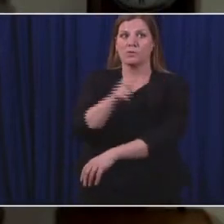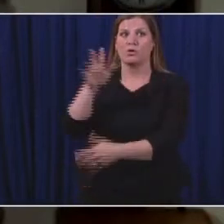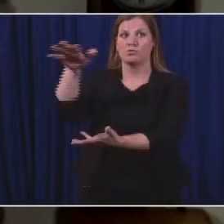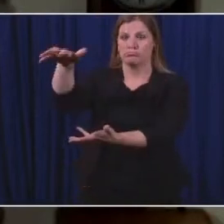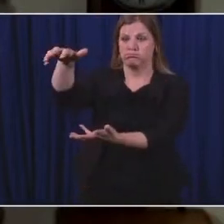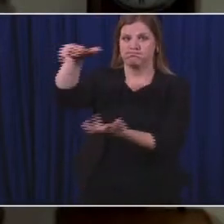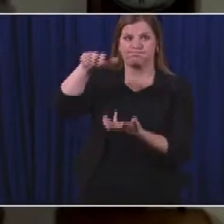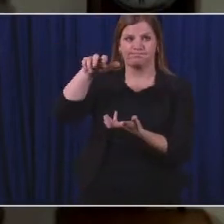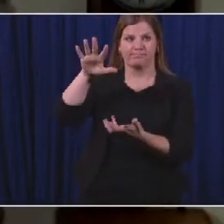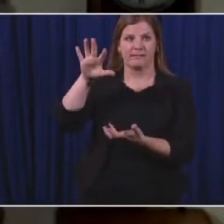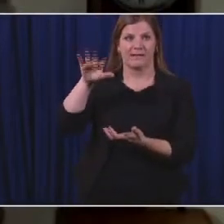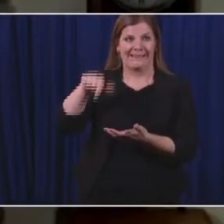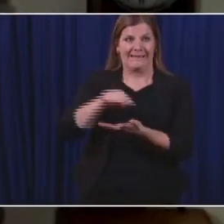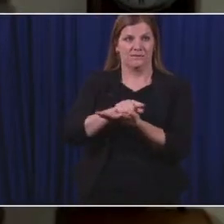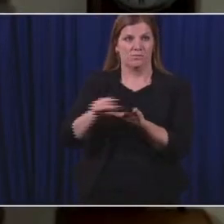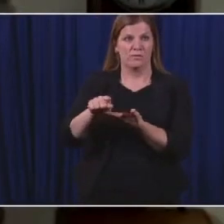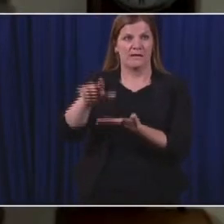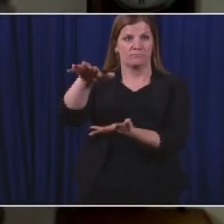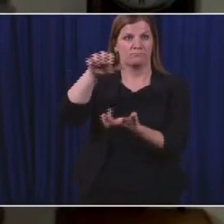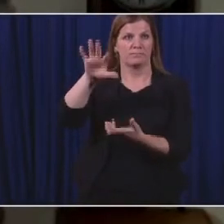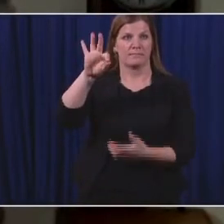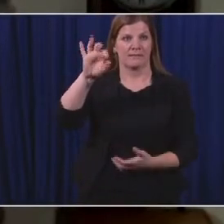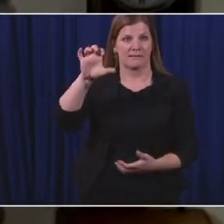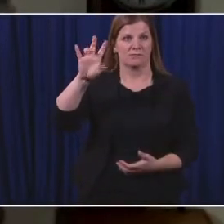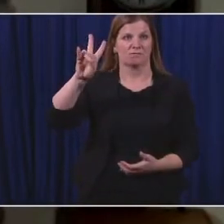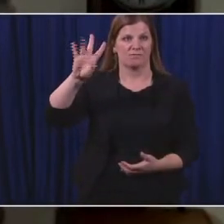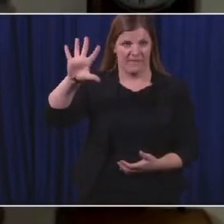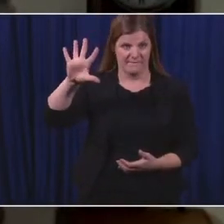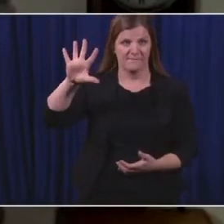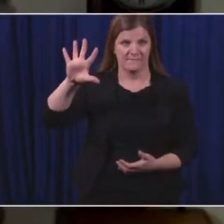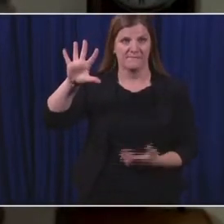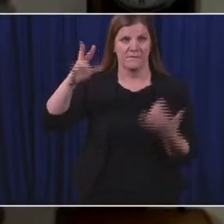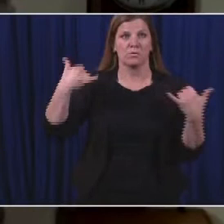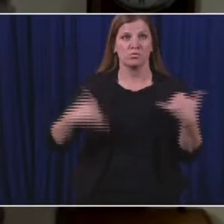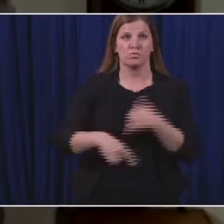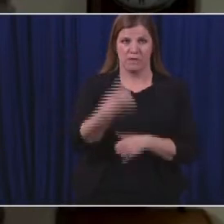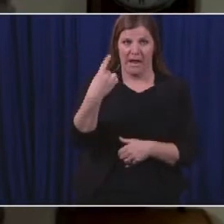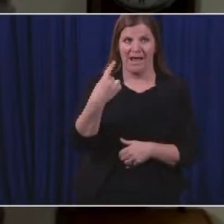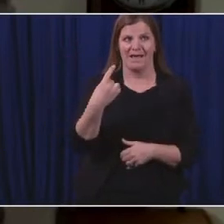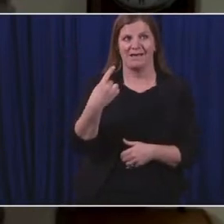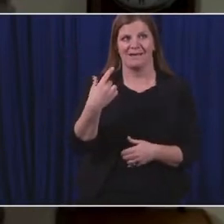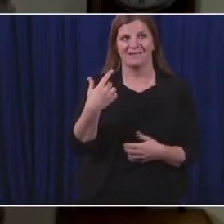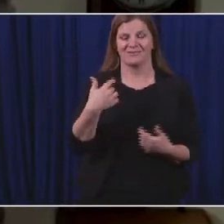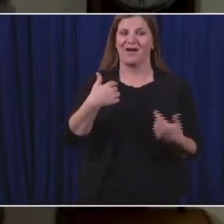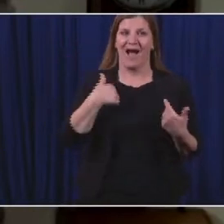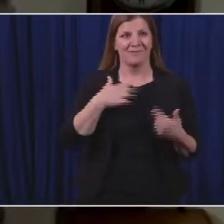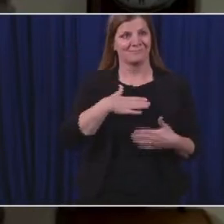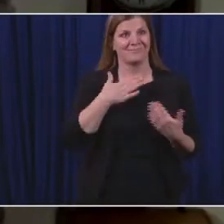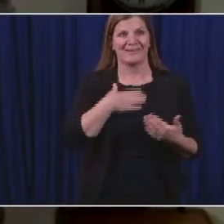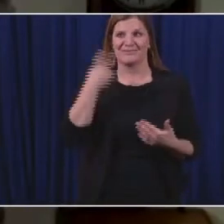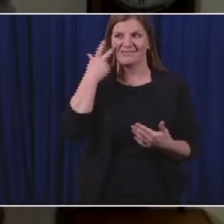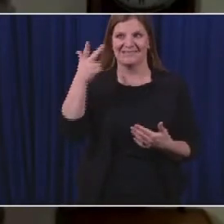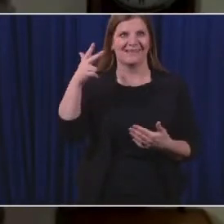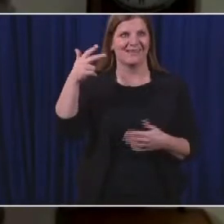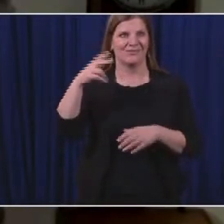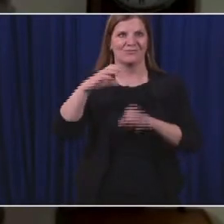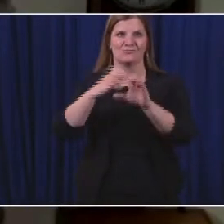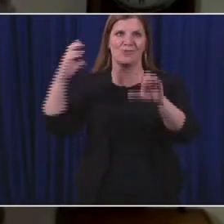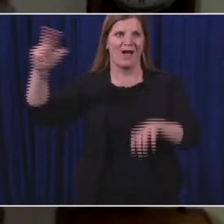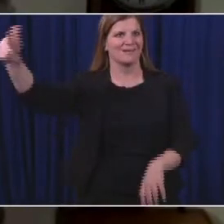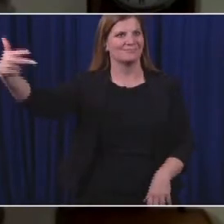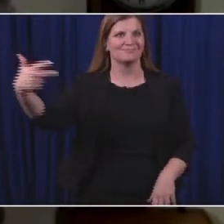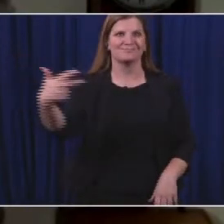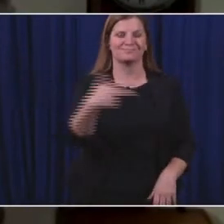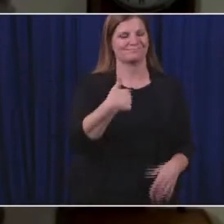doses this week. You got those today. Fran and I had the chance to see those pull up to the loading dock. That was pretty